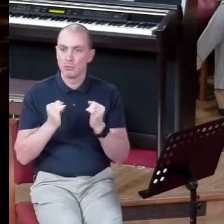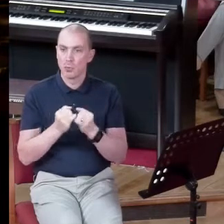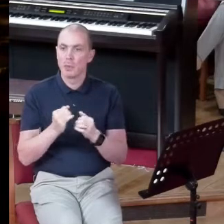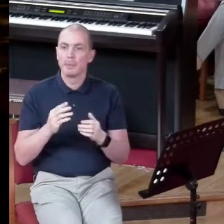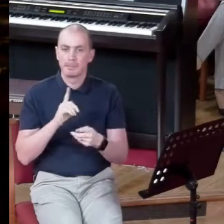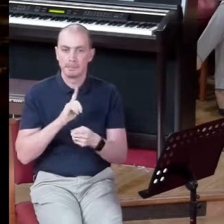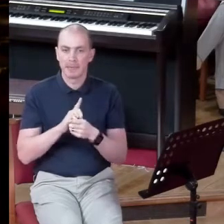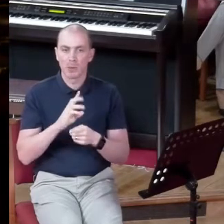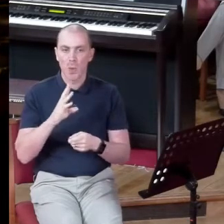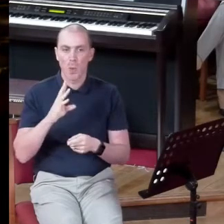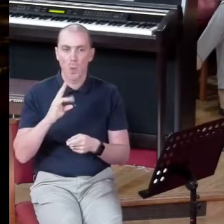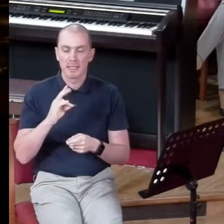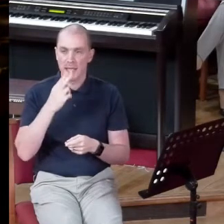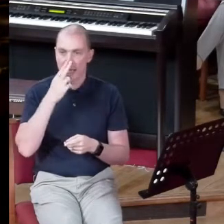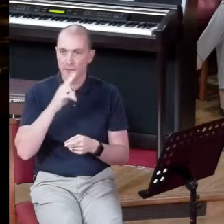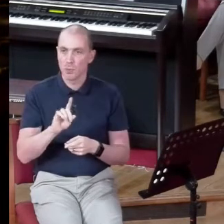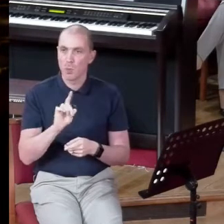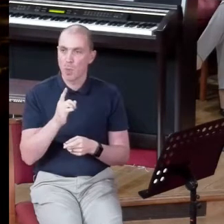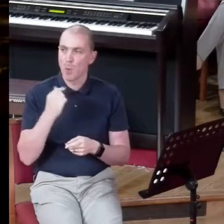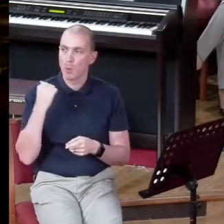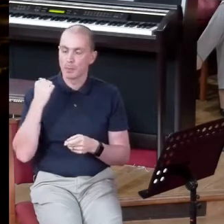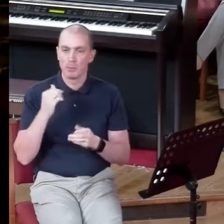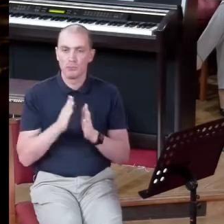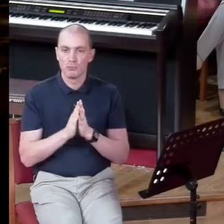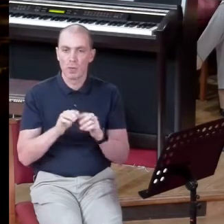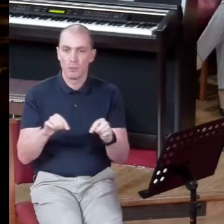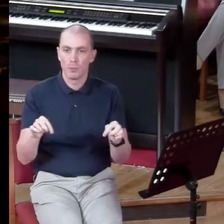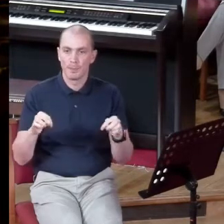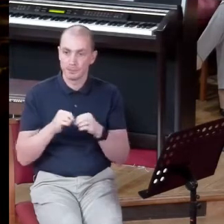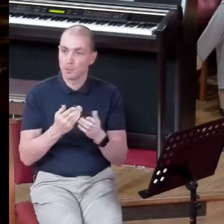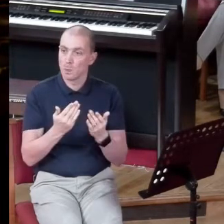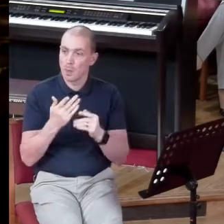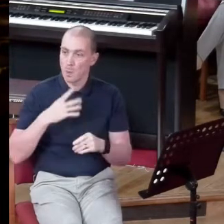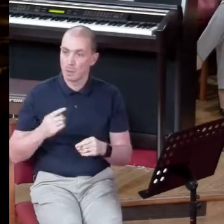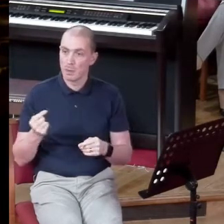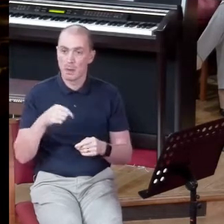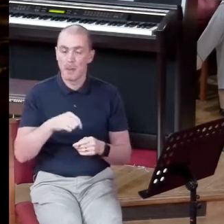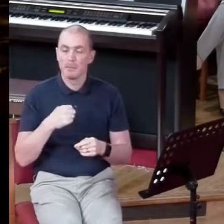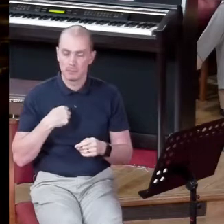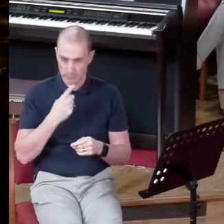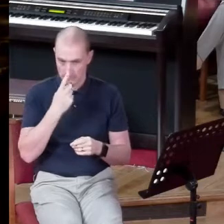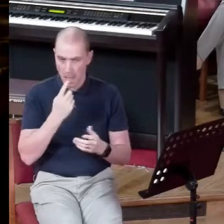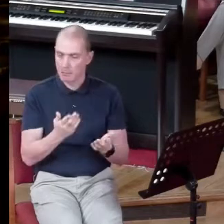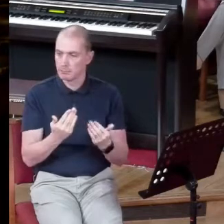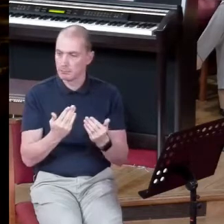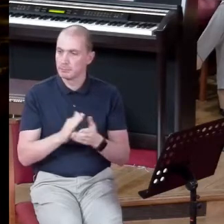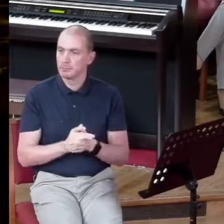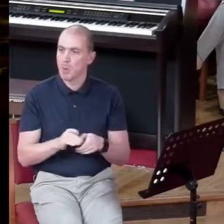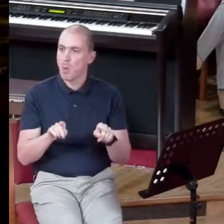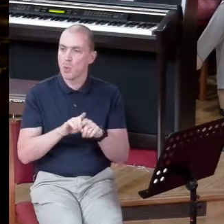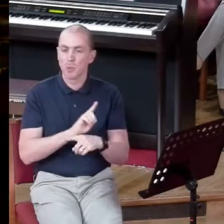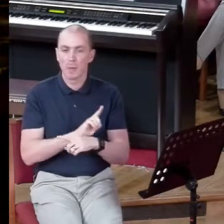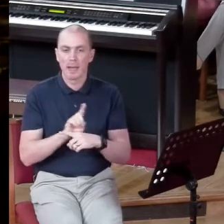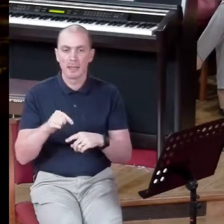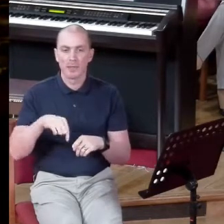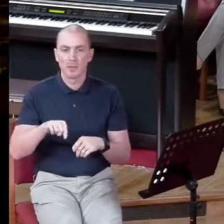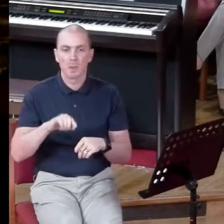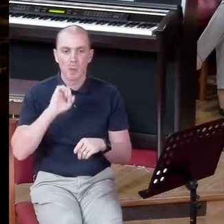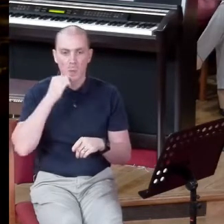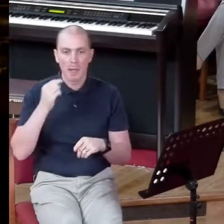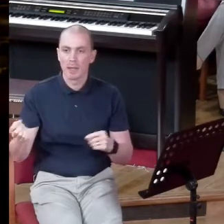at 1 o'clock in the prayer room. If you'd like to come along, you'll be most welcome. A note also, later this week, we're